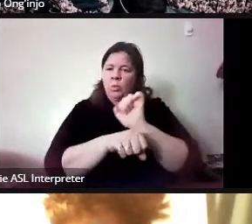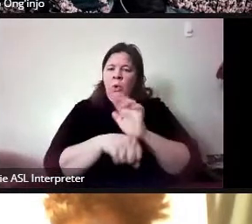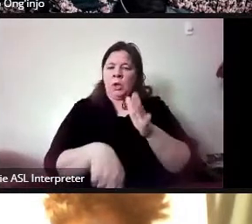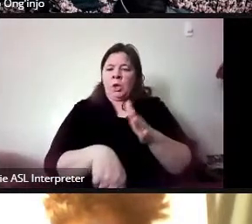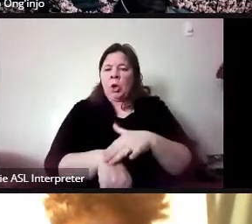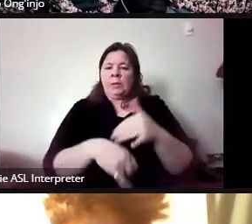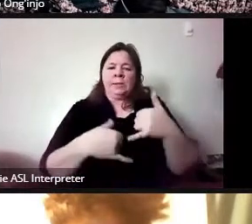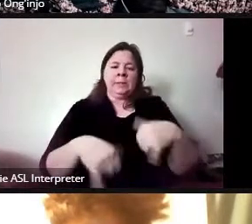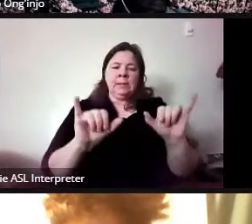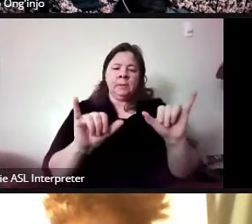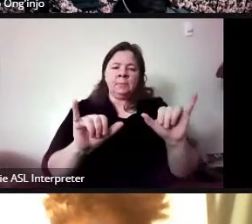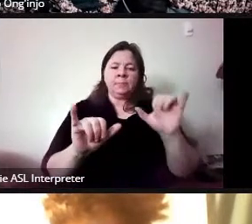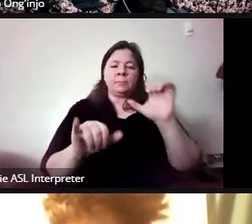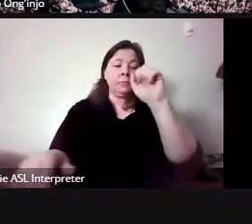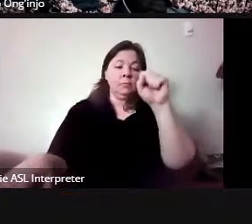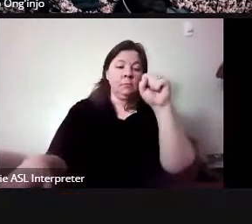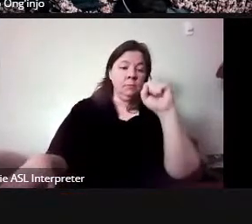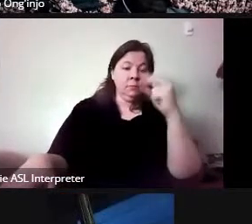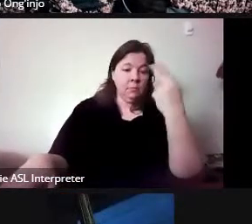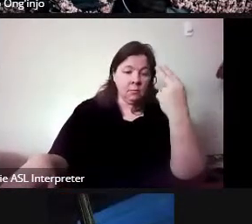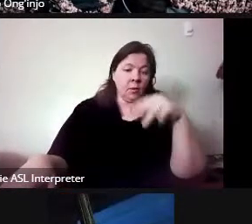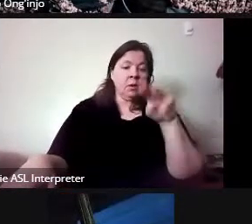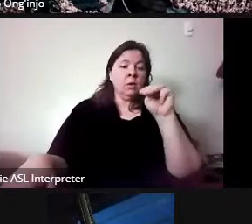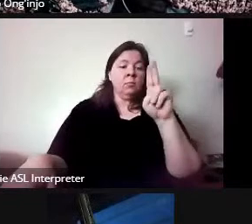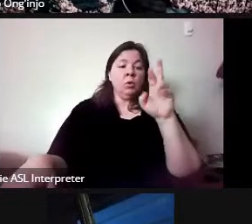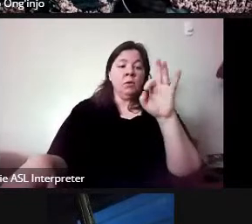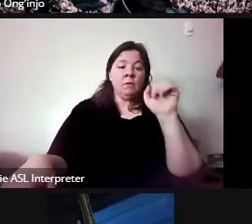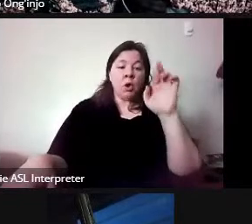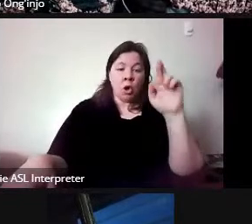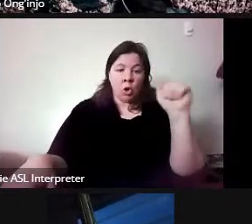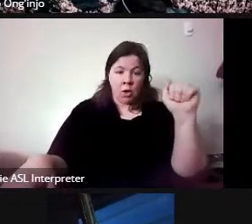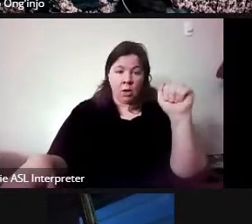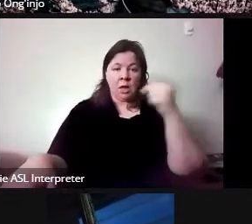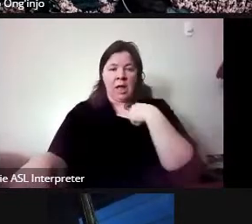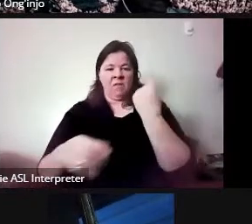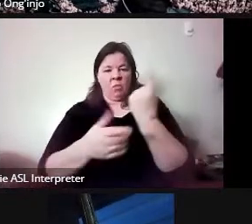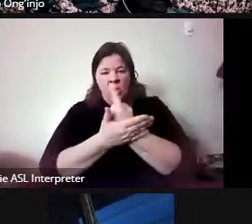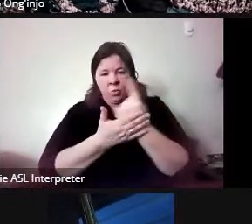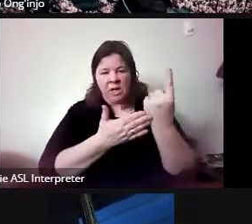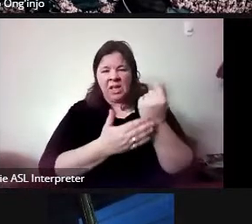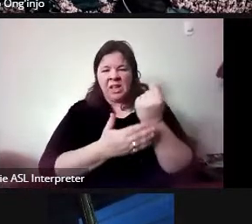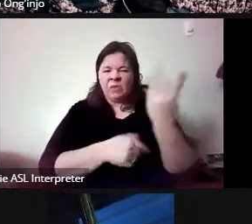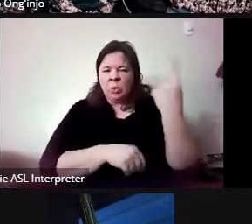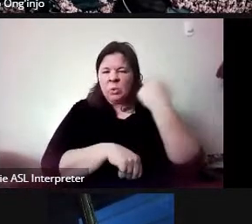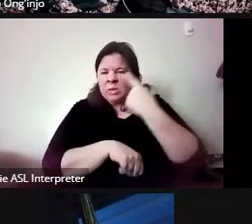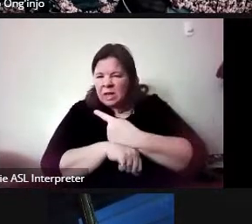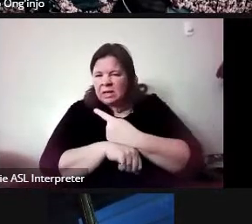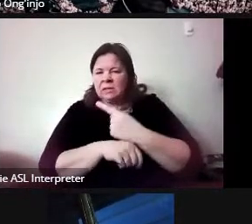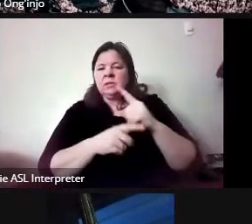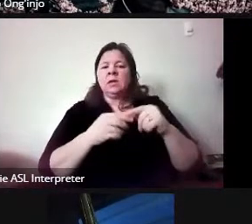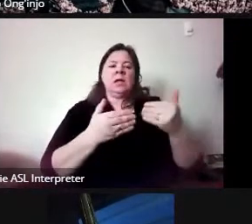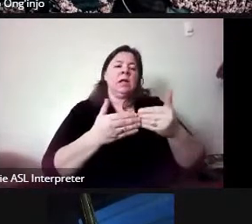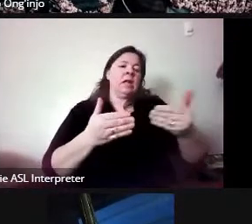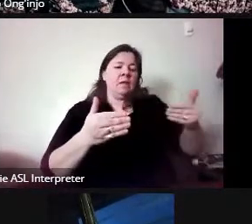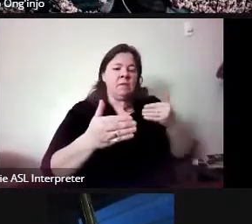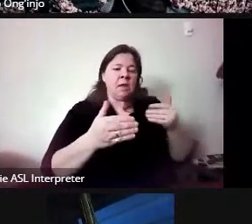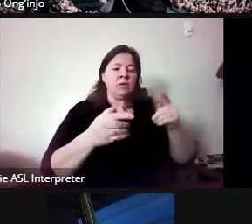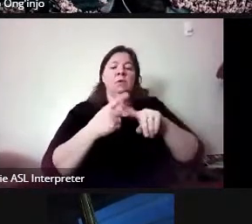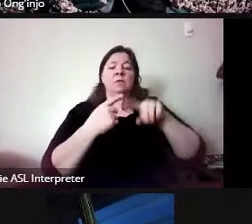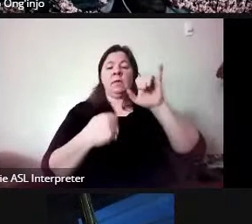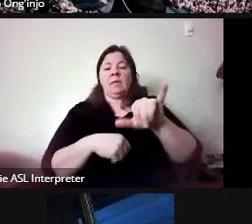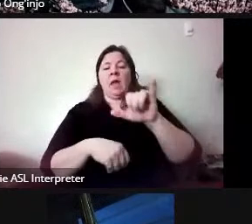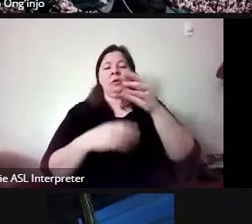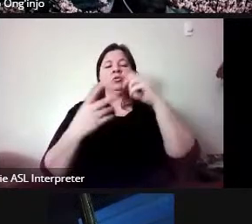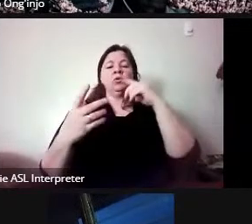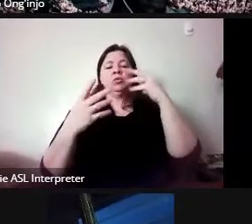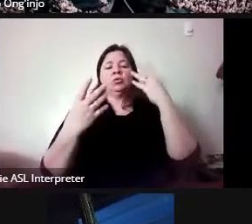on. So Ash Mufara has told us before that we will have at least a week or at least a few days in advance of soft launch to